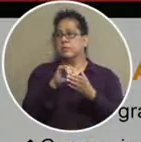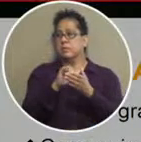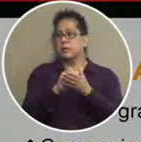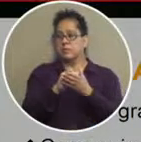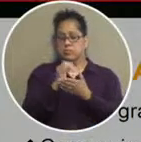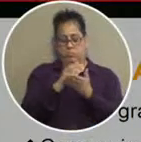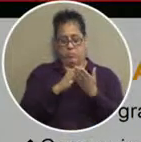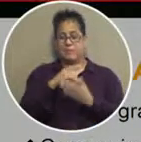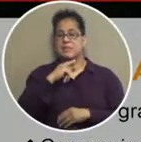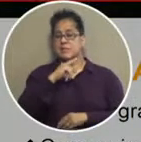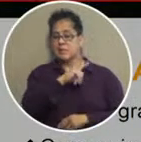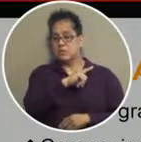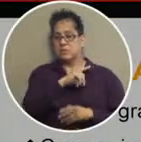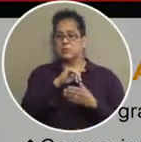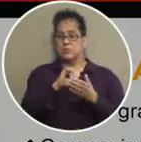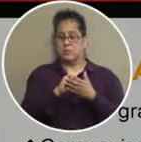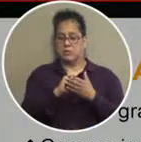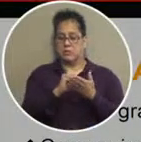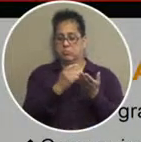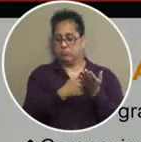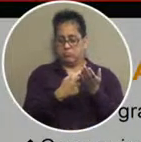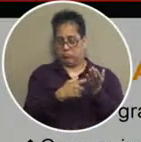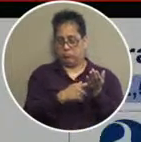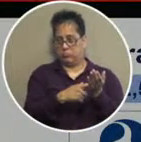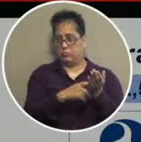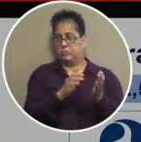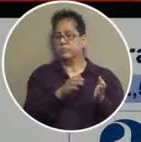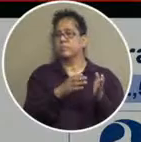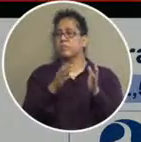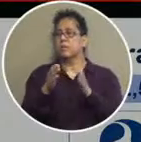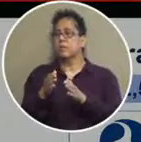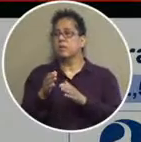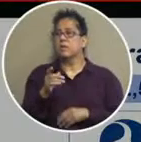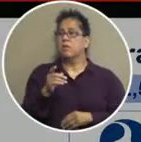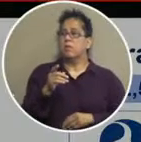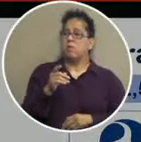being reviewed and discussed. IT, can you go to the next slide?